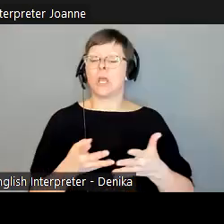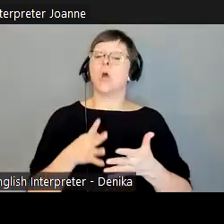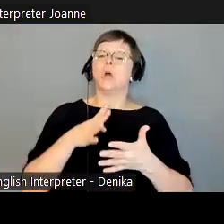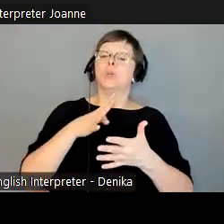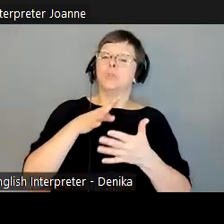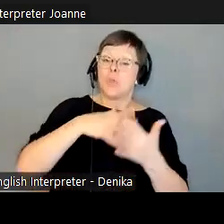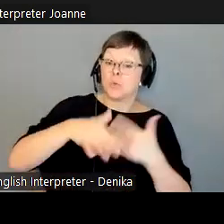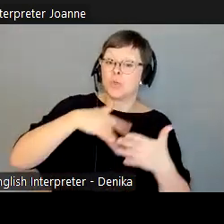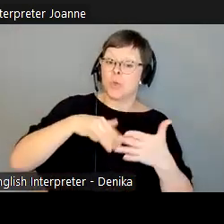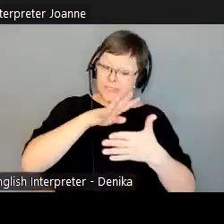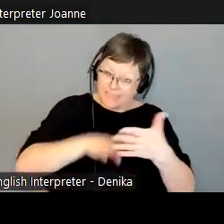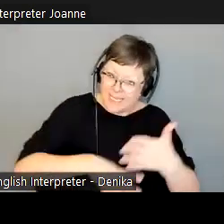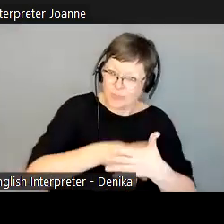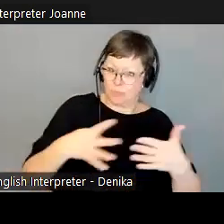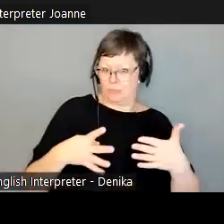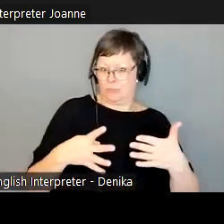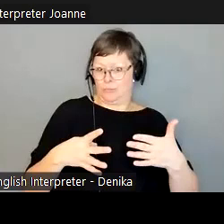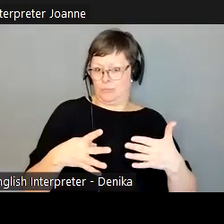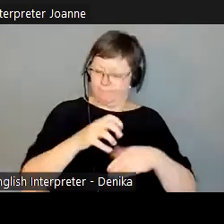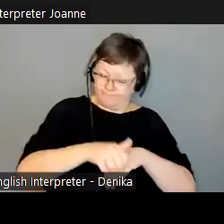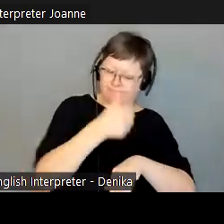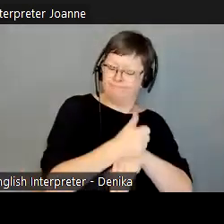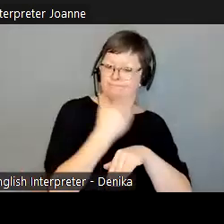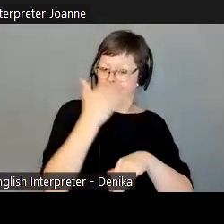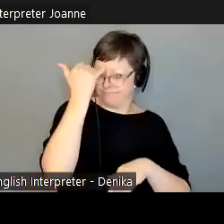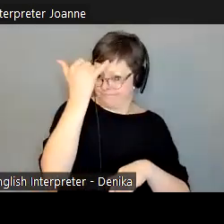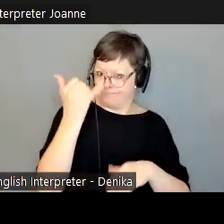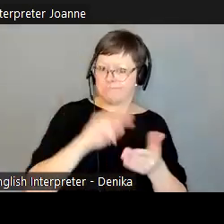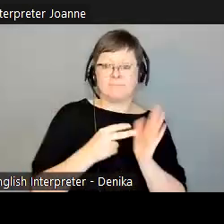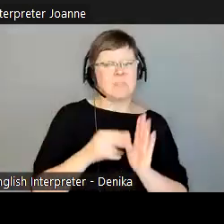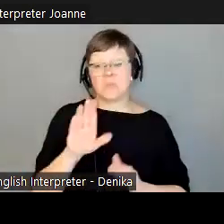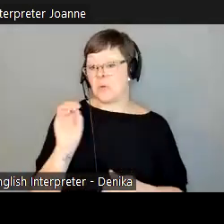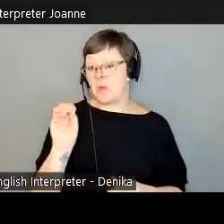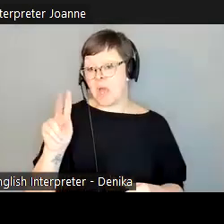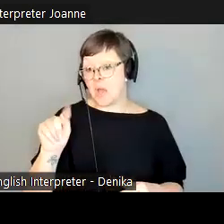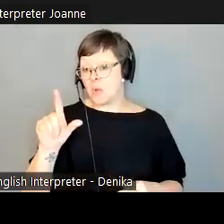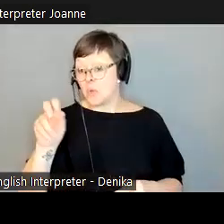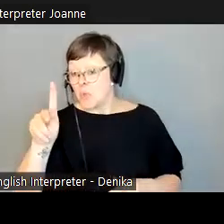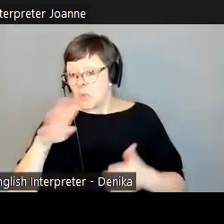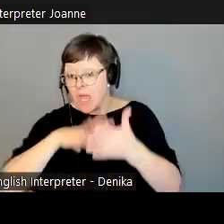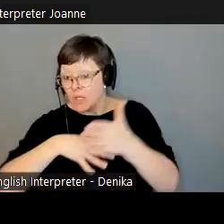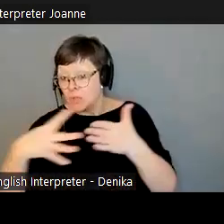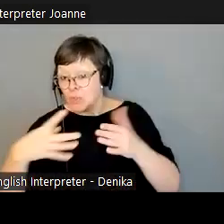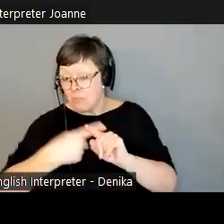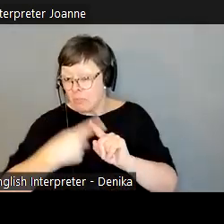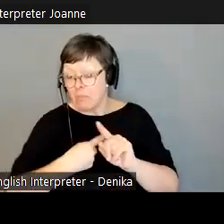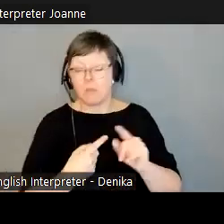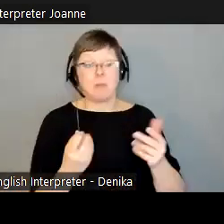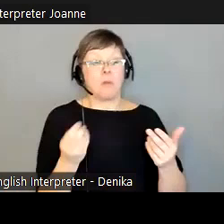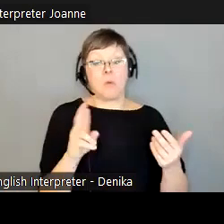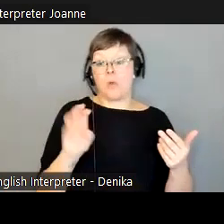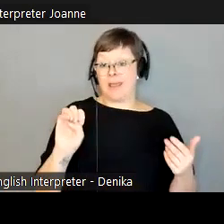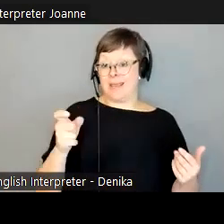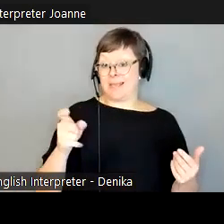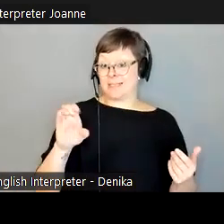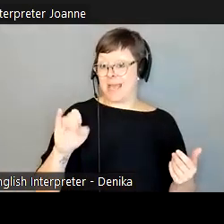calendar, whether that be in your own personal, Outlook calendar or anything else, or whether that's an Excel